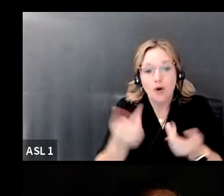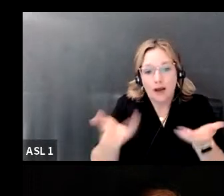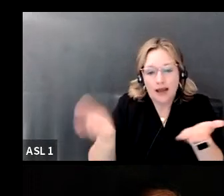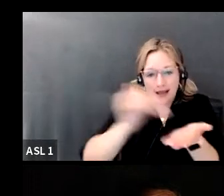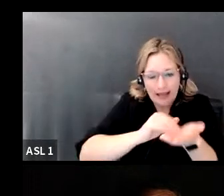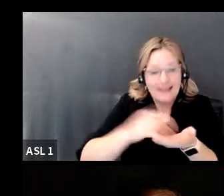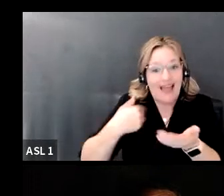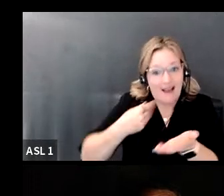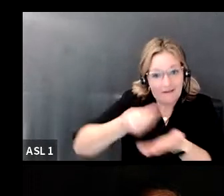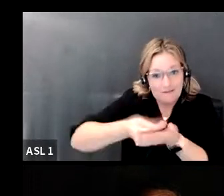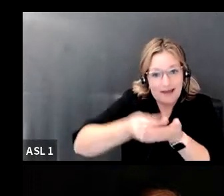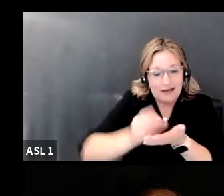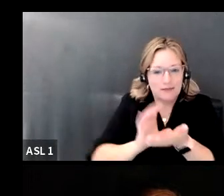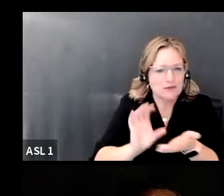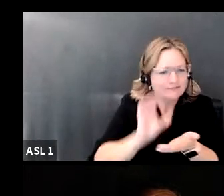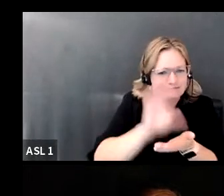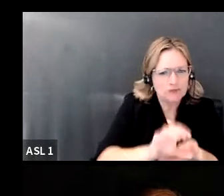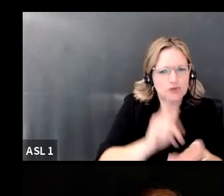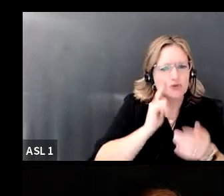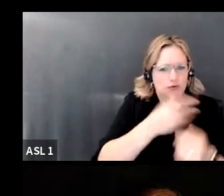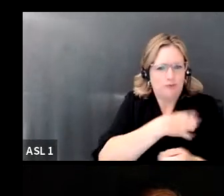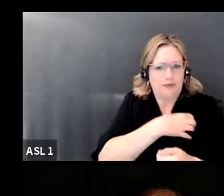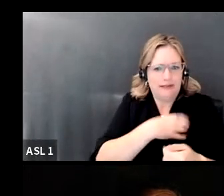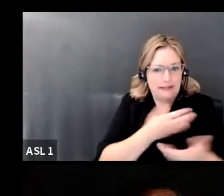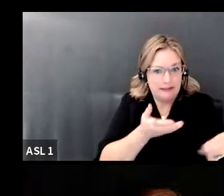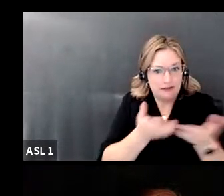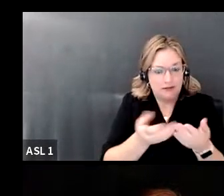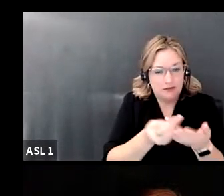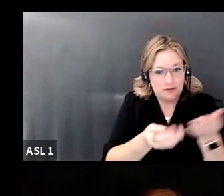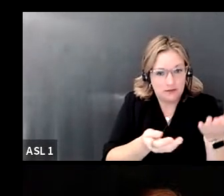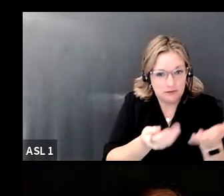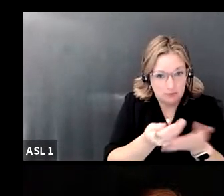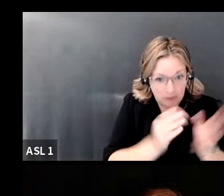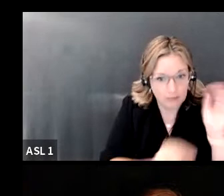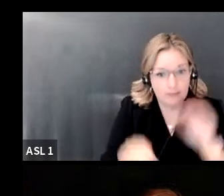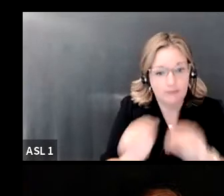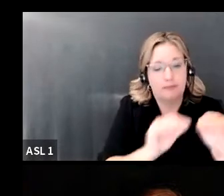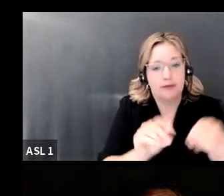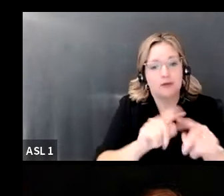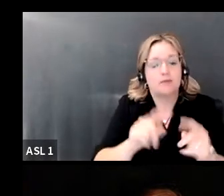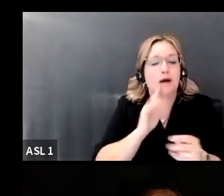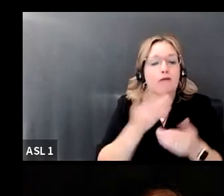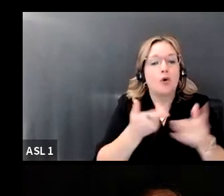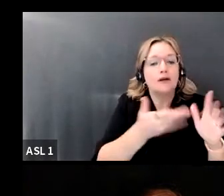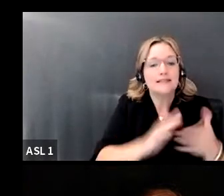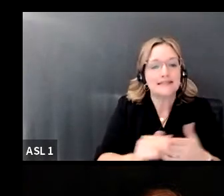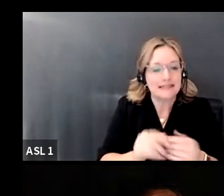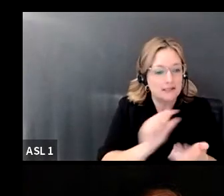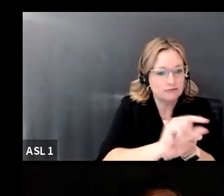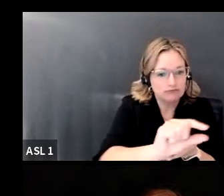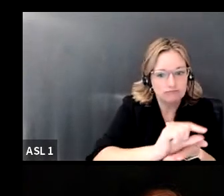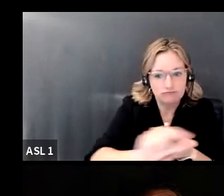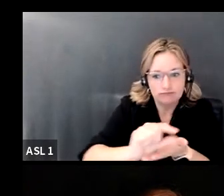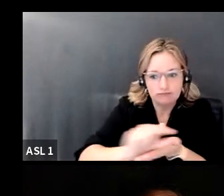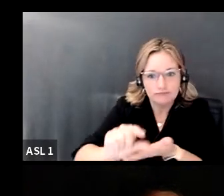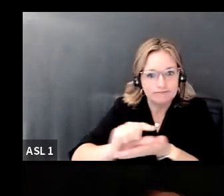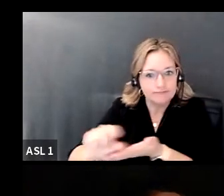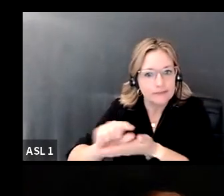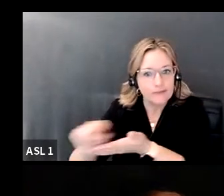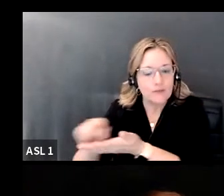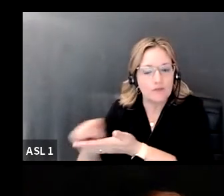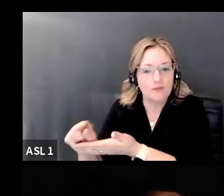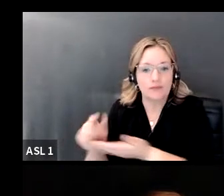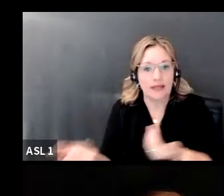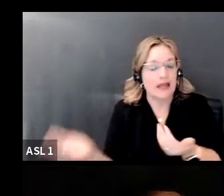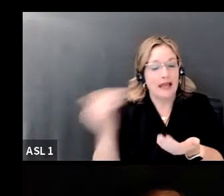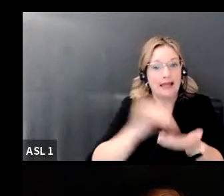directly into the police service budget but goes to implementing those plans in all municipalities and regional municipalities again i have to tell you it's